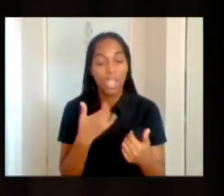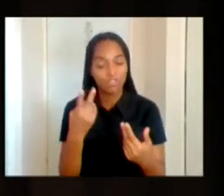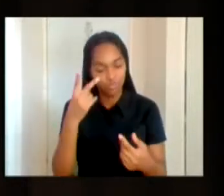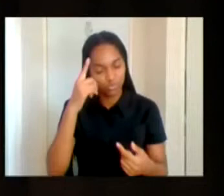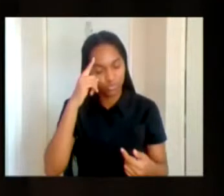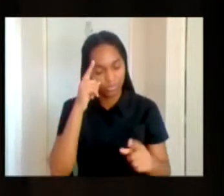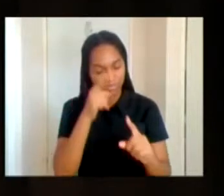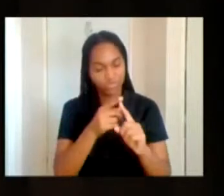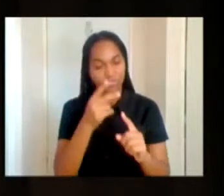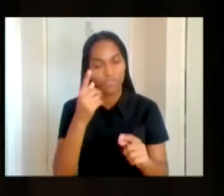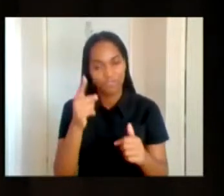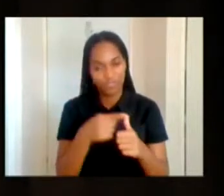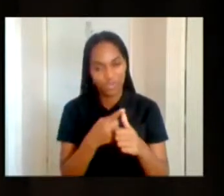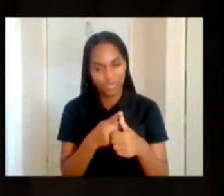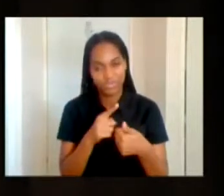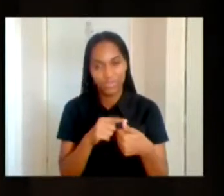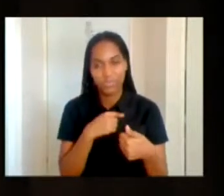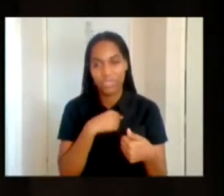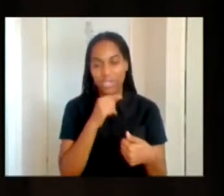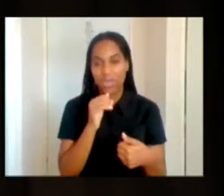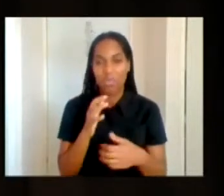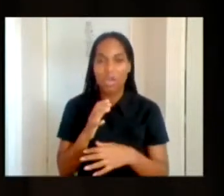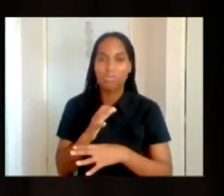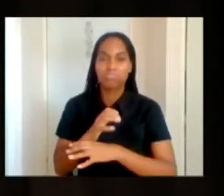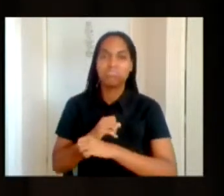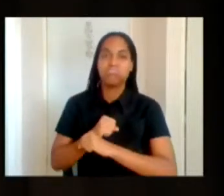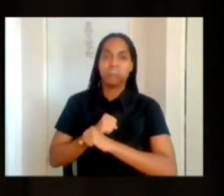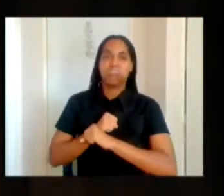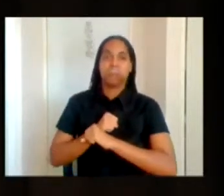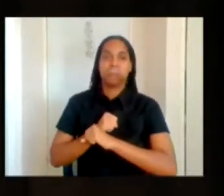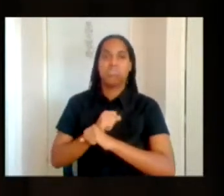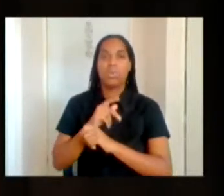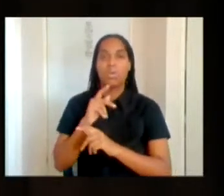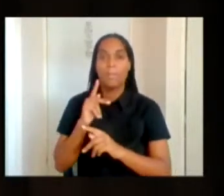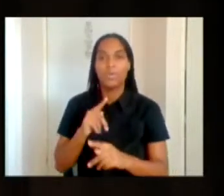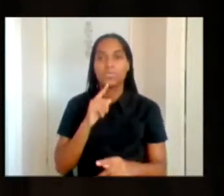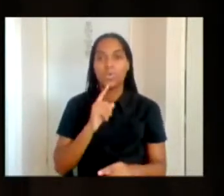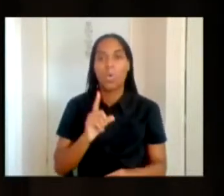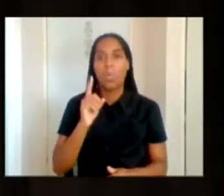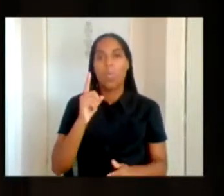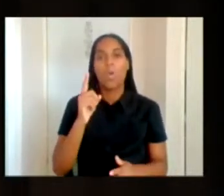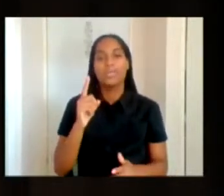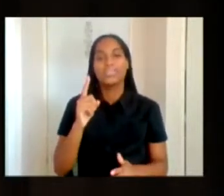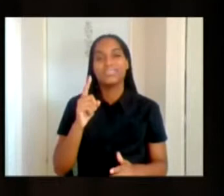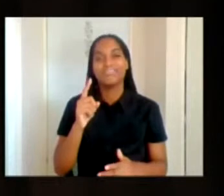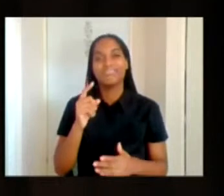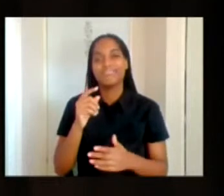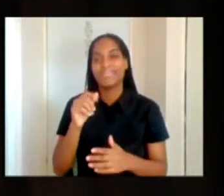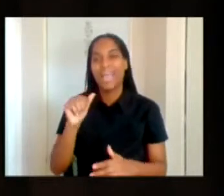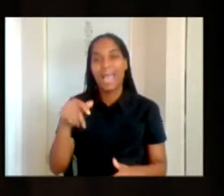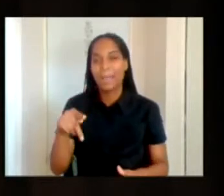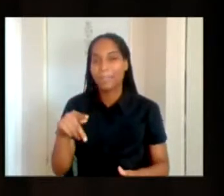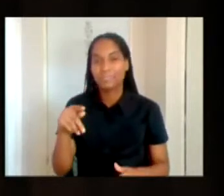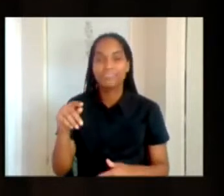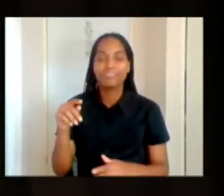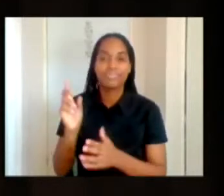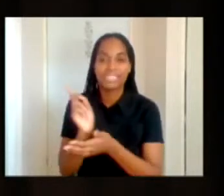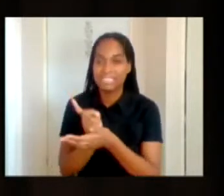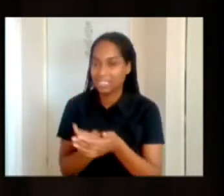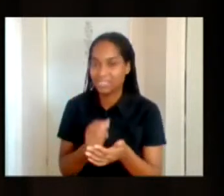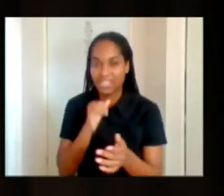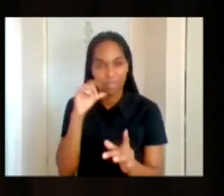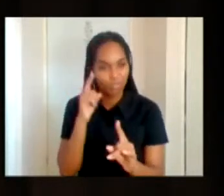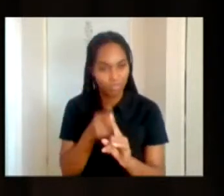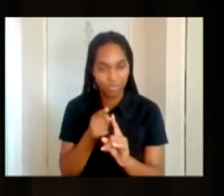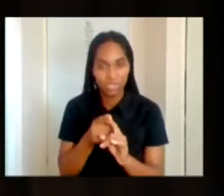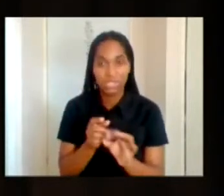to constrain broadcasters to a one template app model, right? That wasn't the point of it. The key thing was